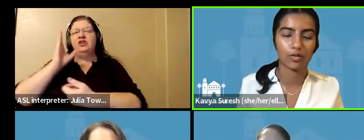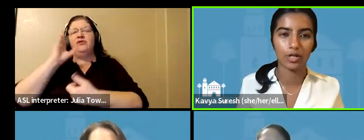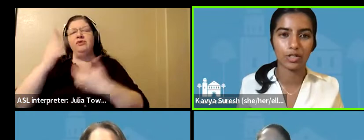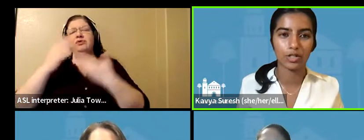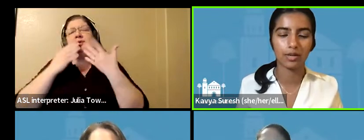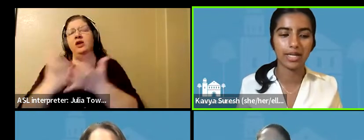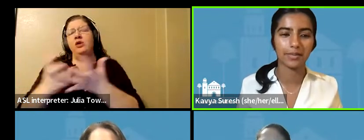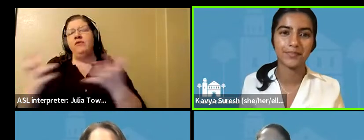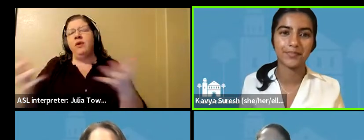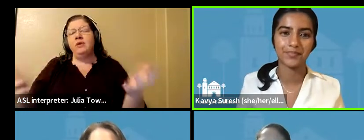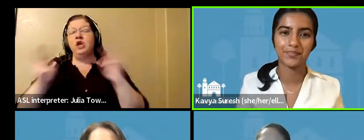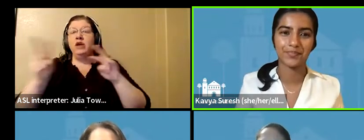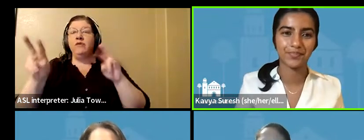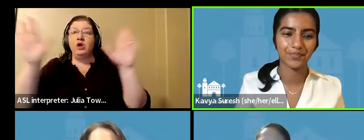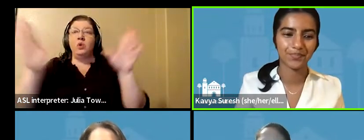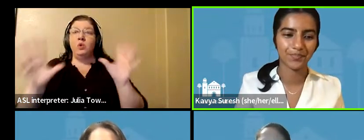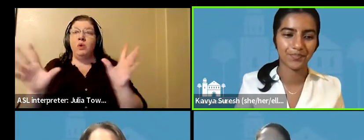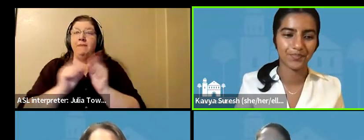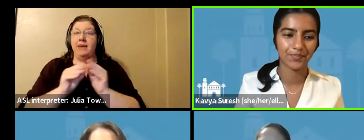I'm looking forward to a great meeting.